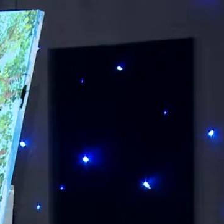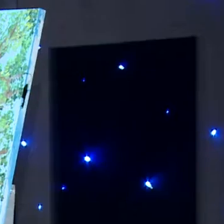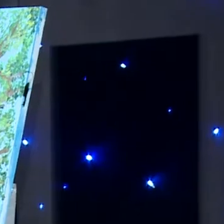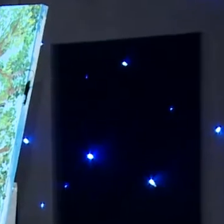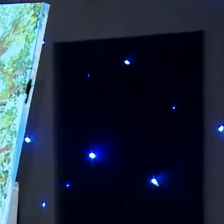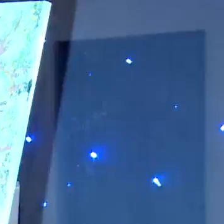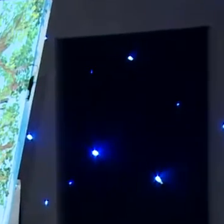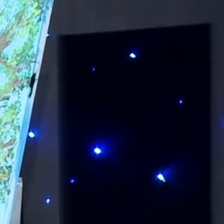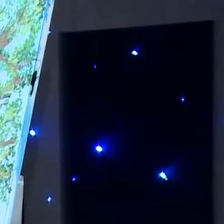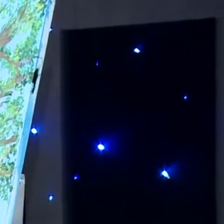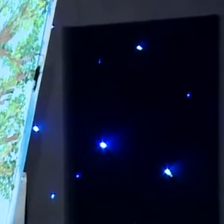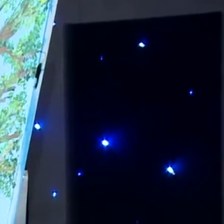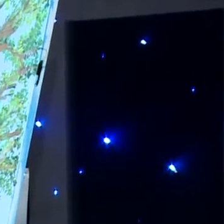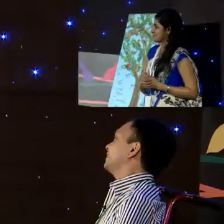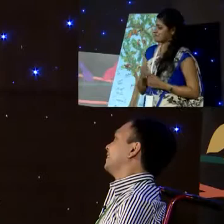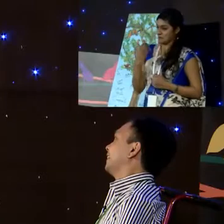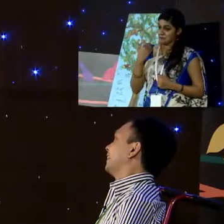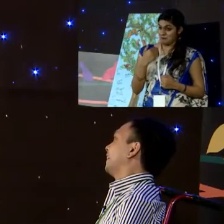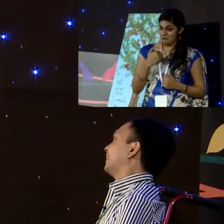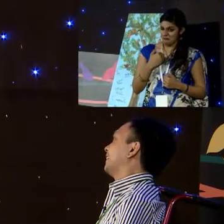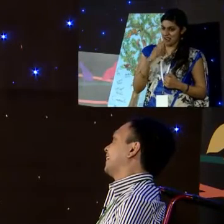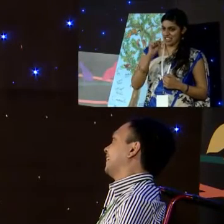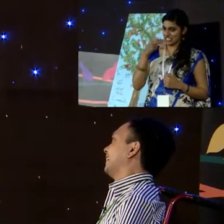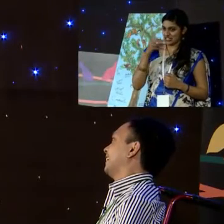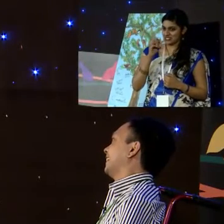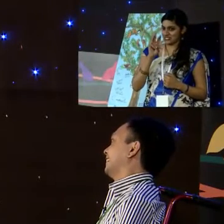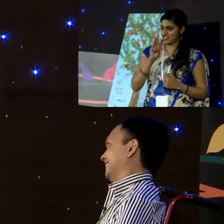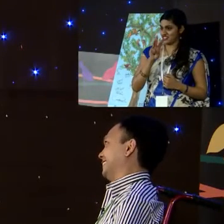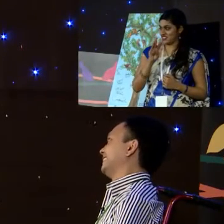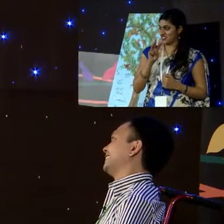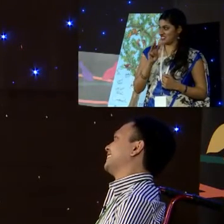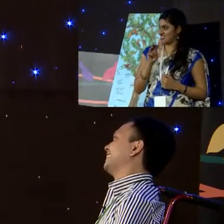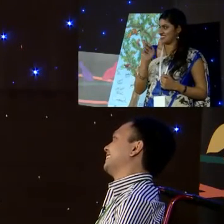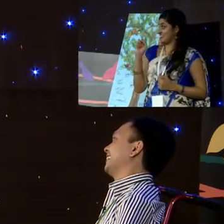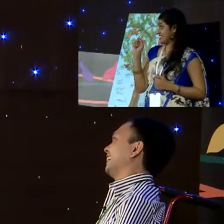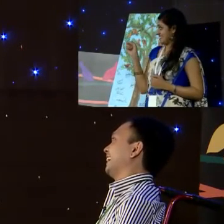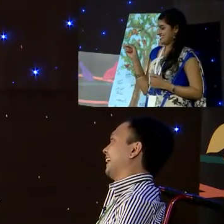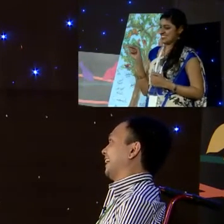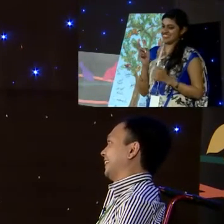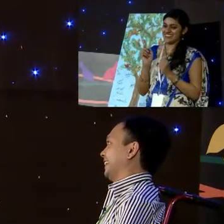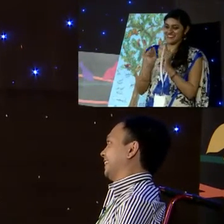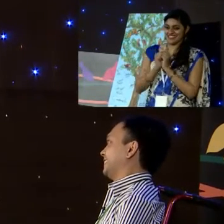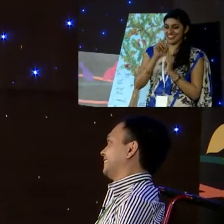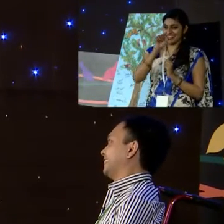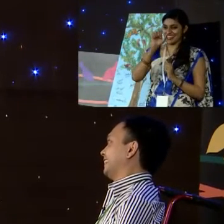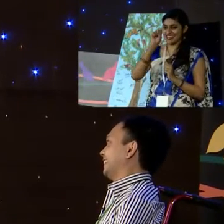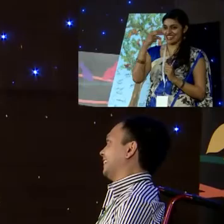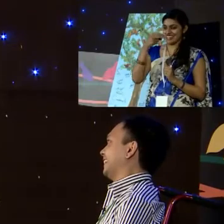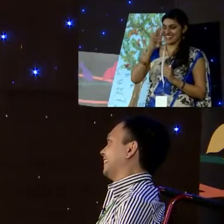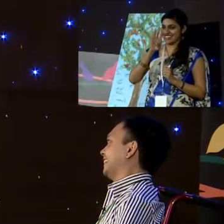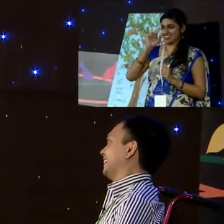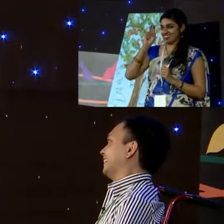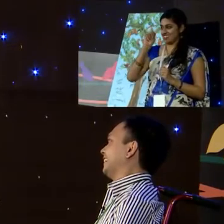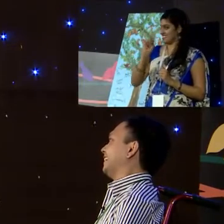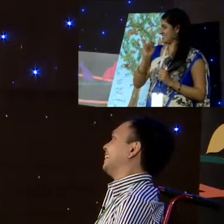okay. Weekend with Ramesh show is done. Ashwin has come there. Weekend with Ashwin is also done. You're done here. So I think the best show will be Ashwin